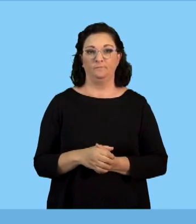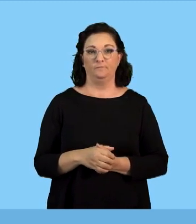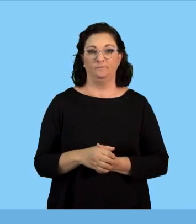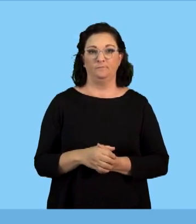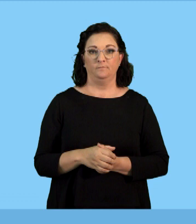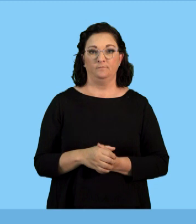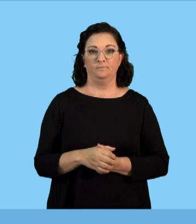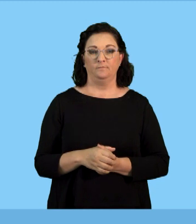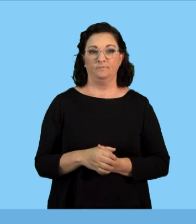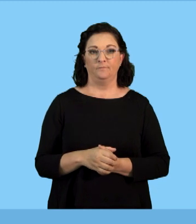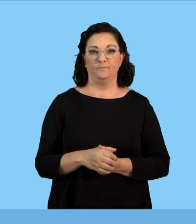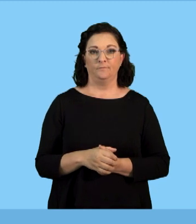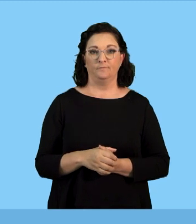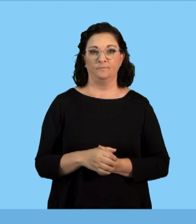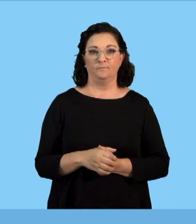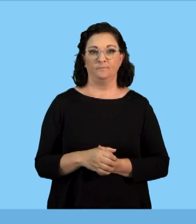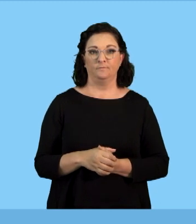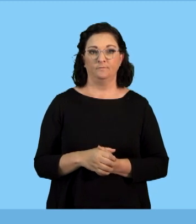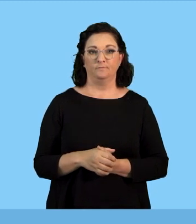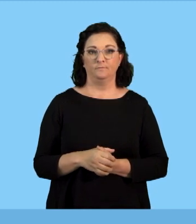When you move